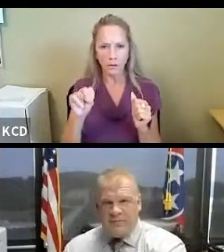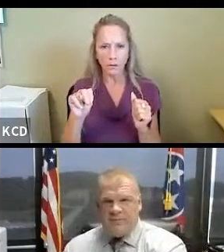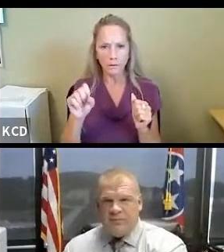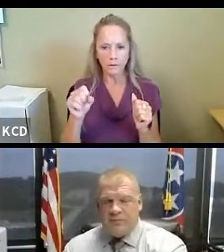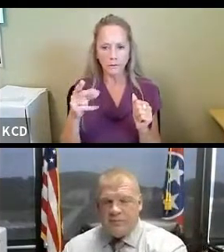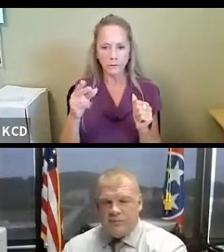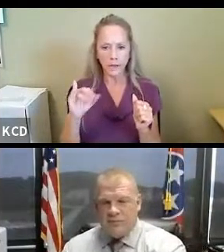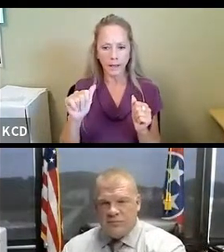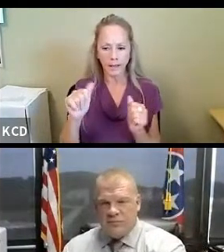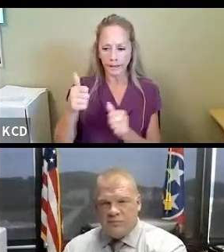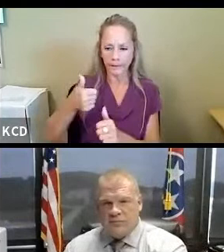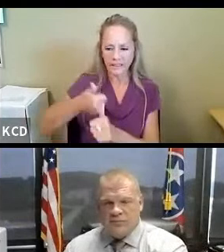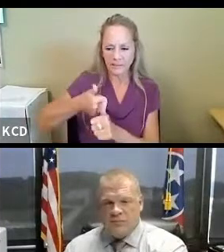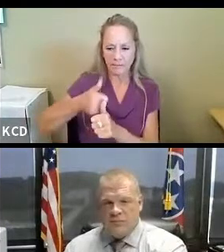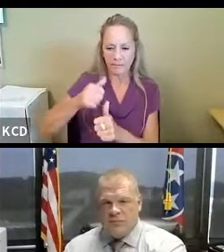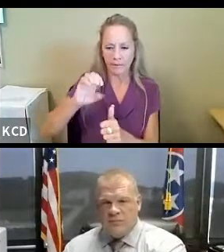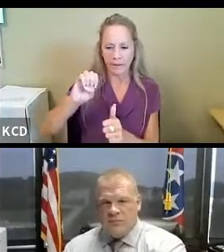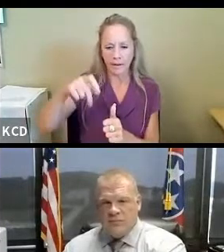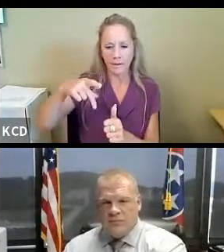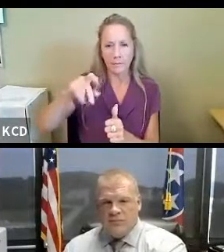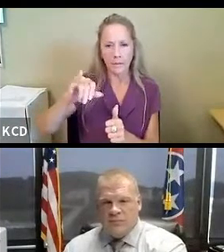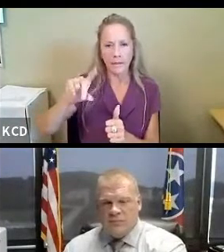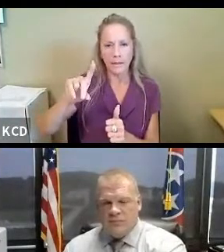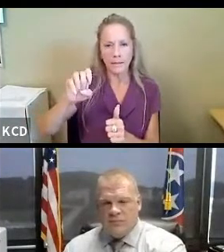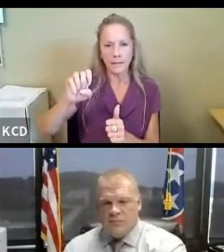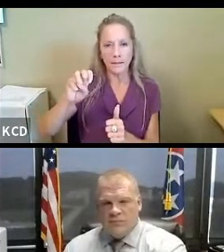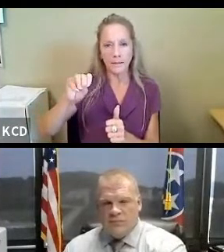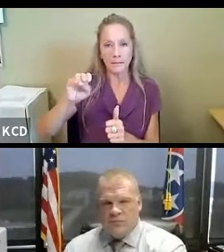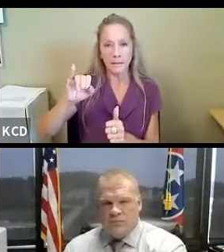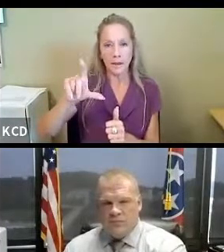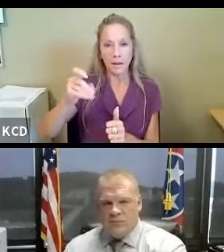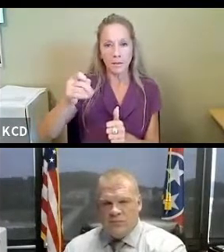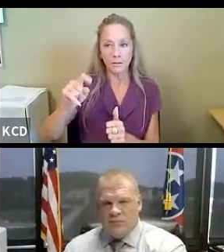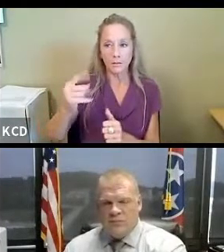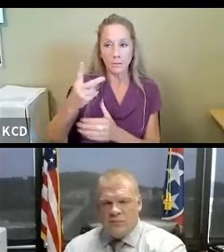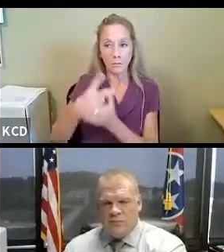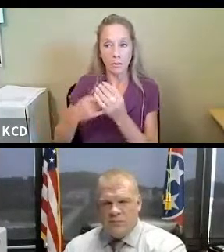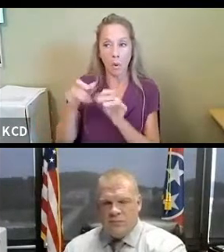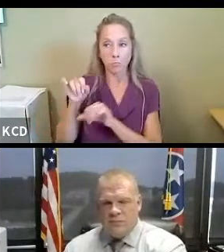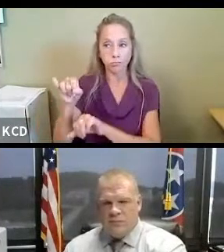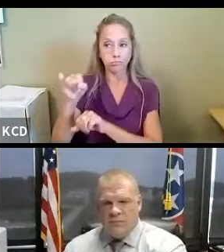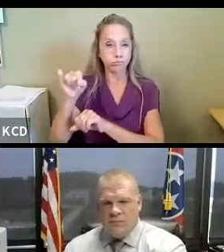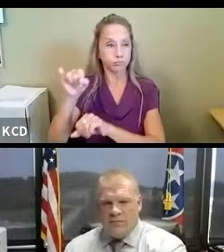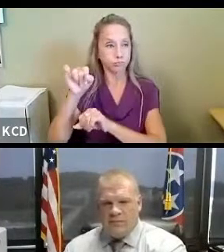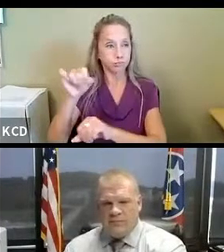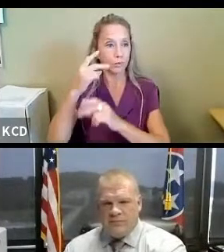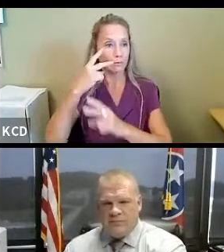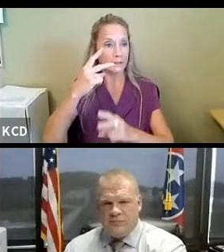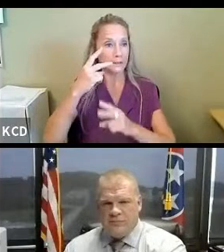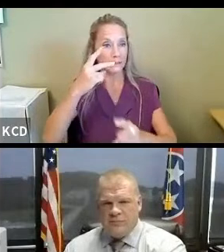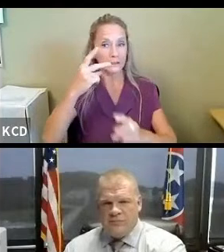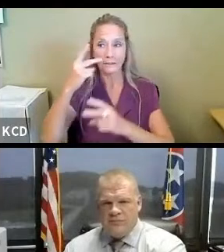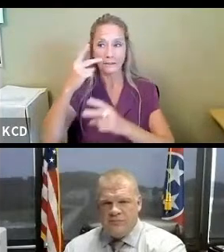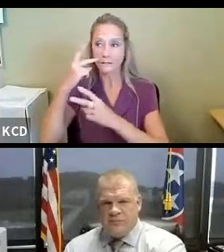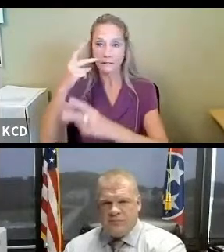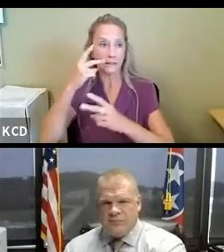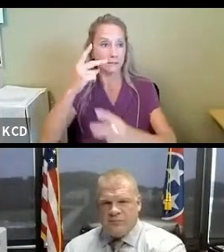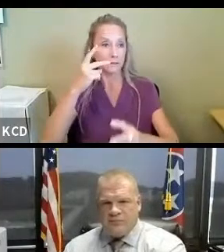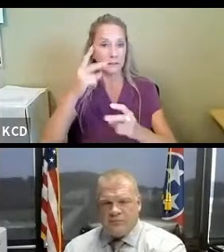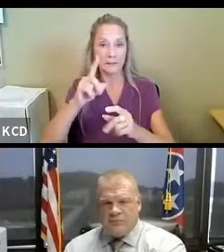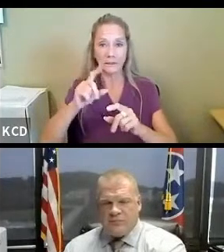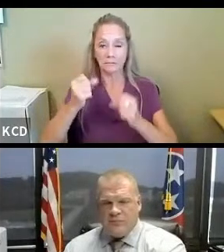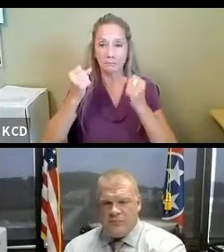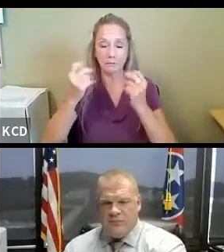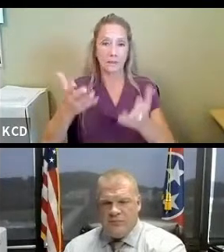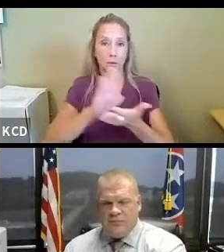are driving all over the country. And since universities have been back open, they have made